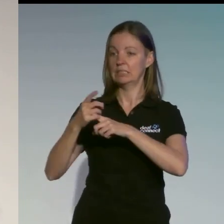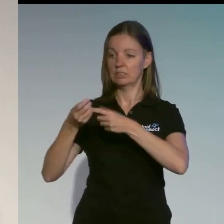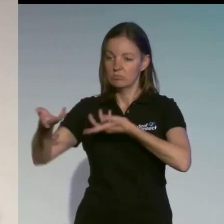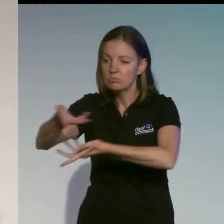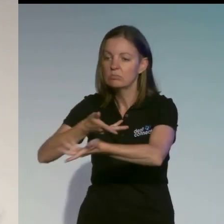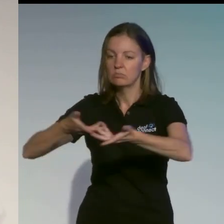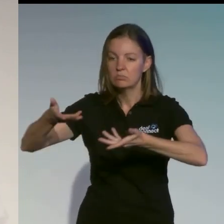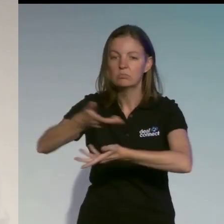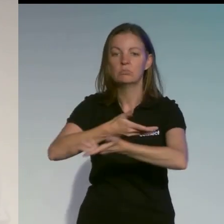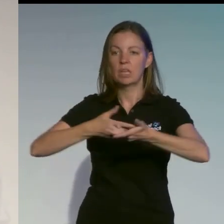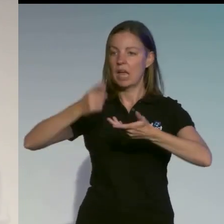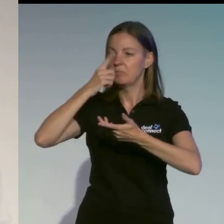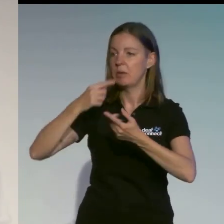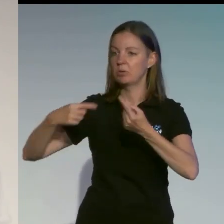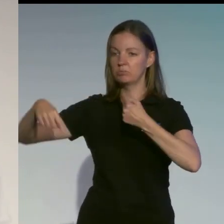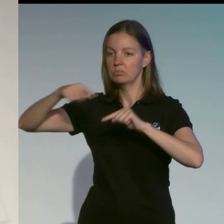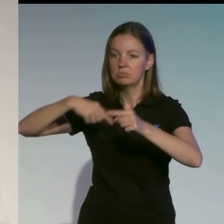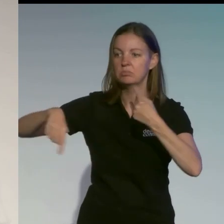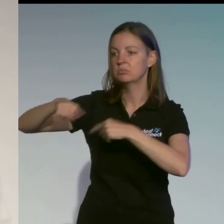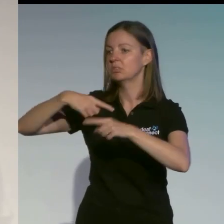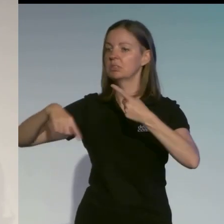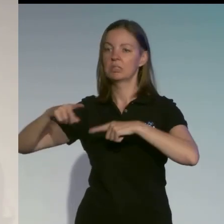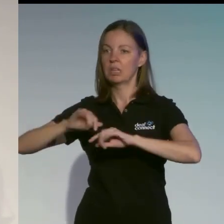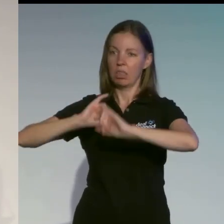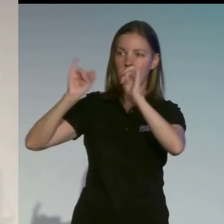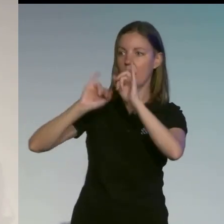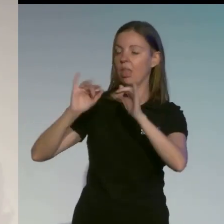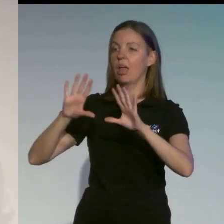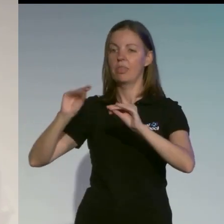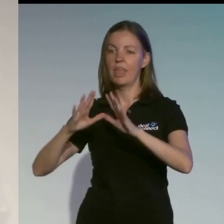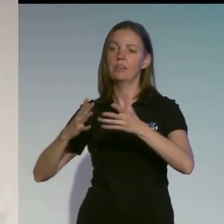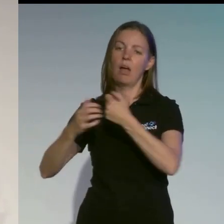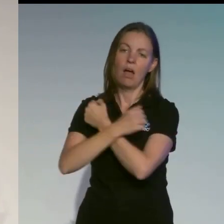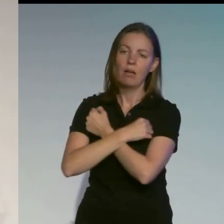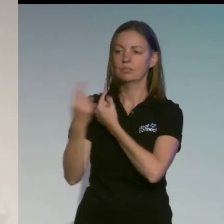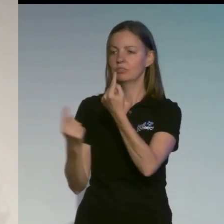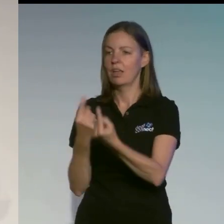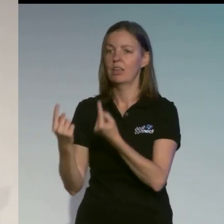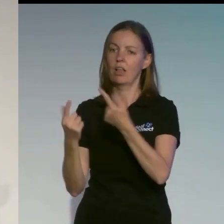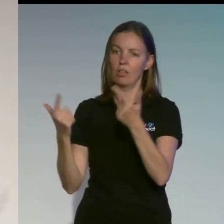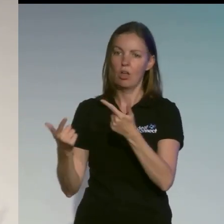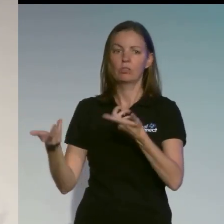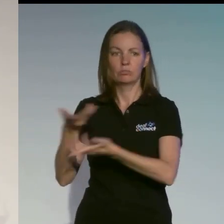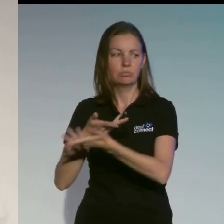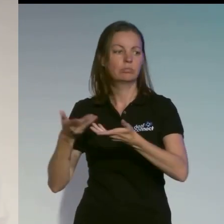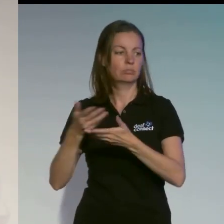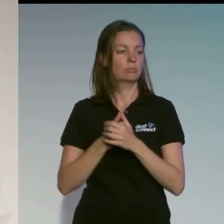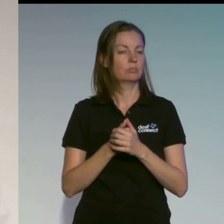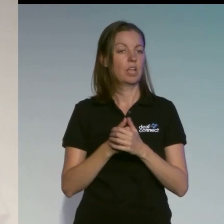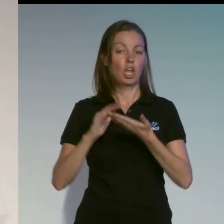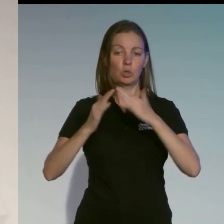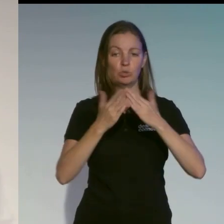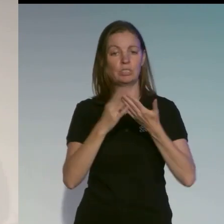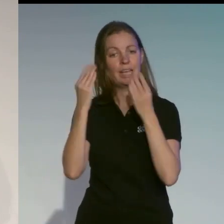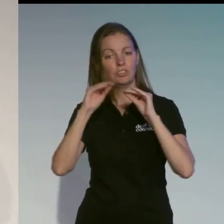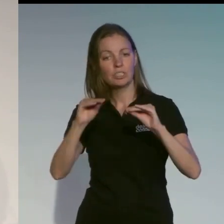and rants and screaming at each other and then hugging each other. This model focuses on non-violent communication and put community education,